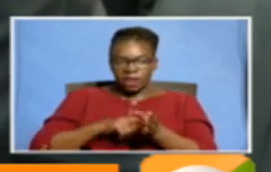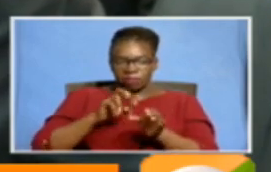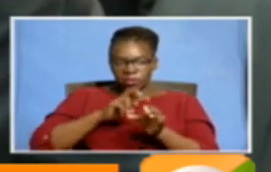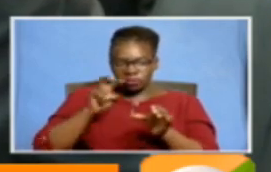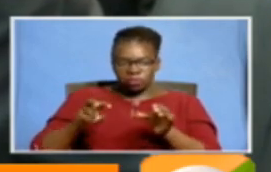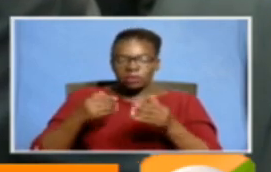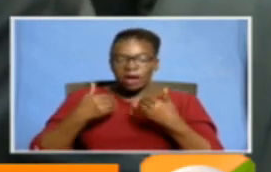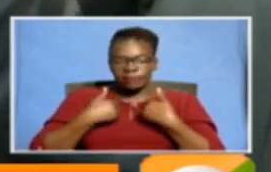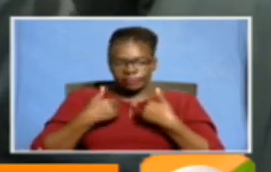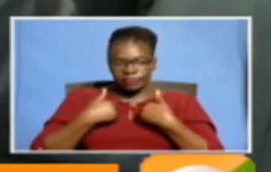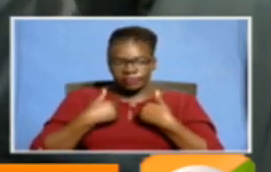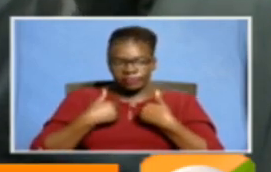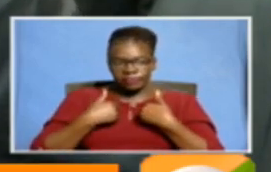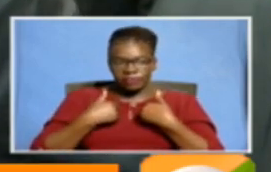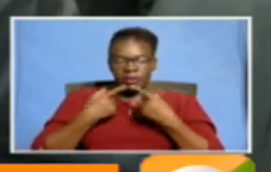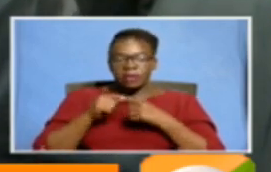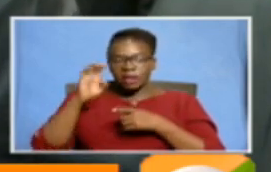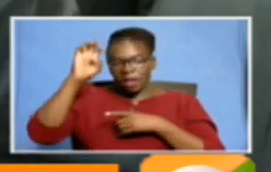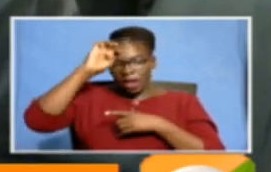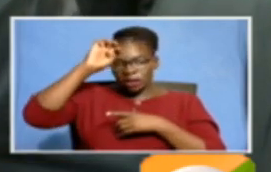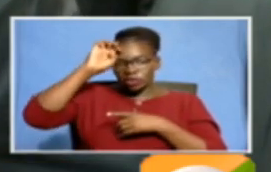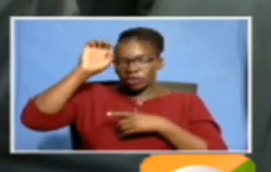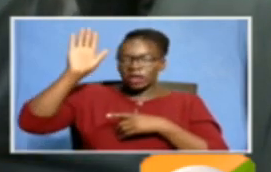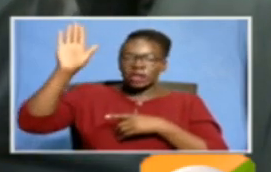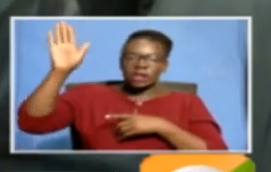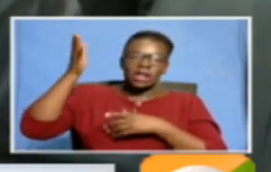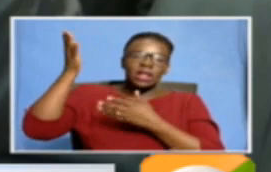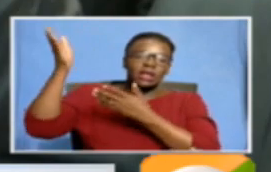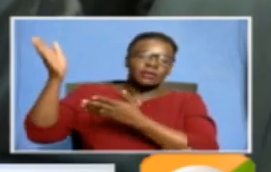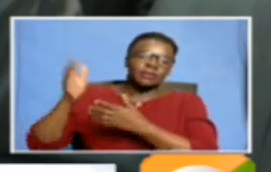but it is in Eldoret, and